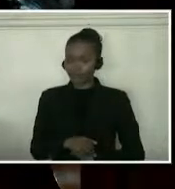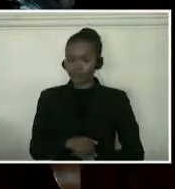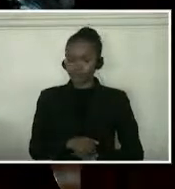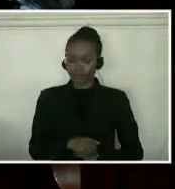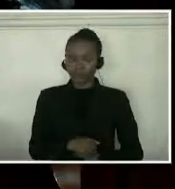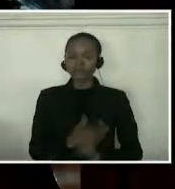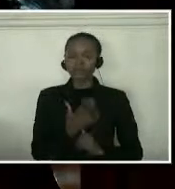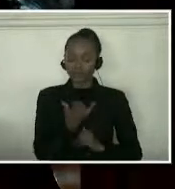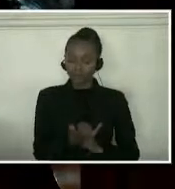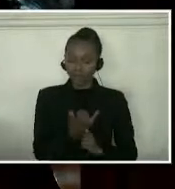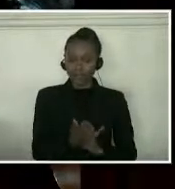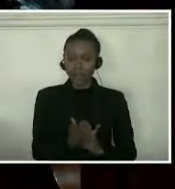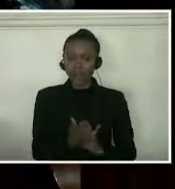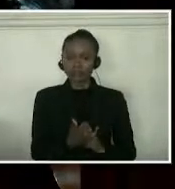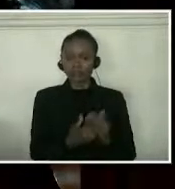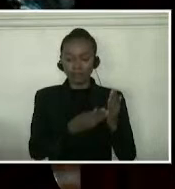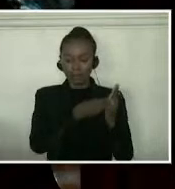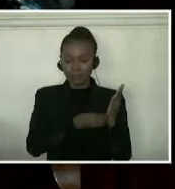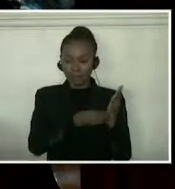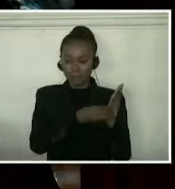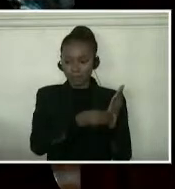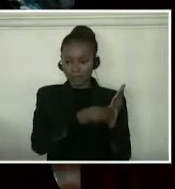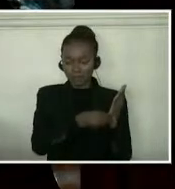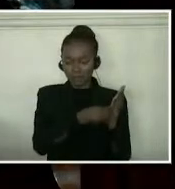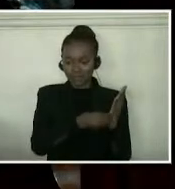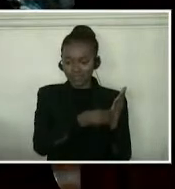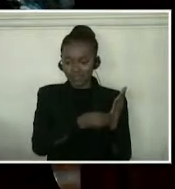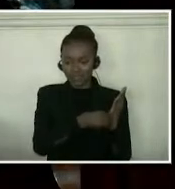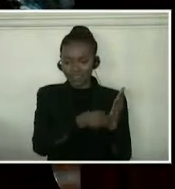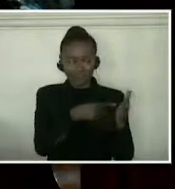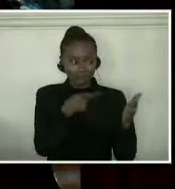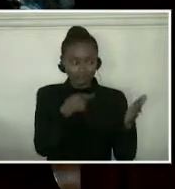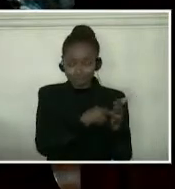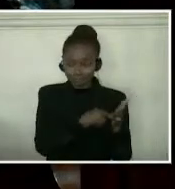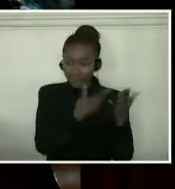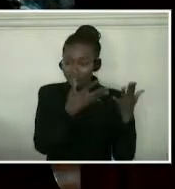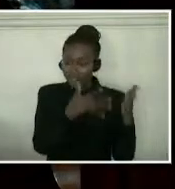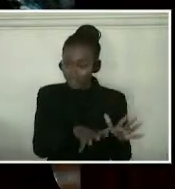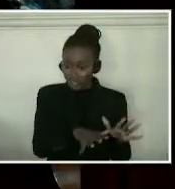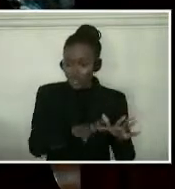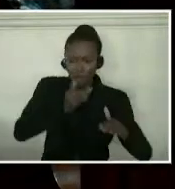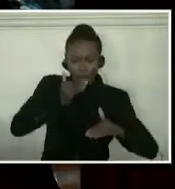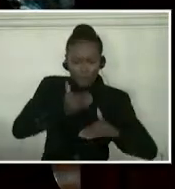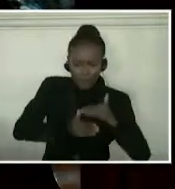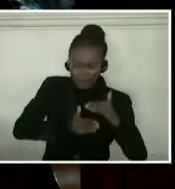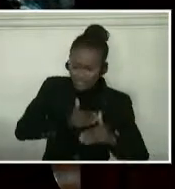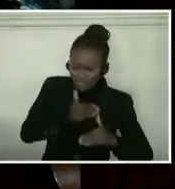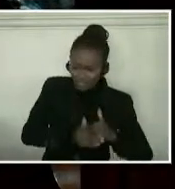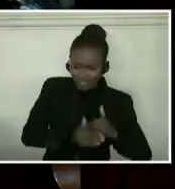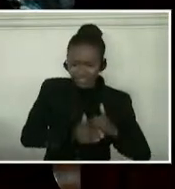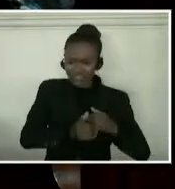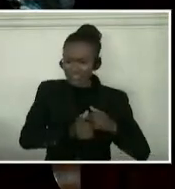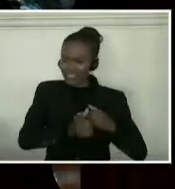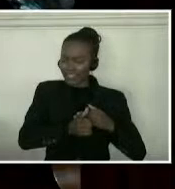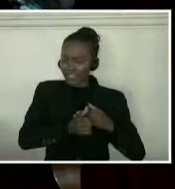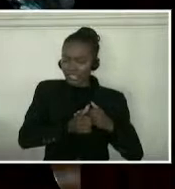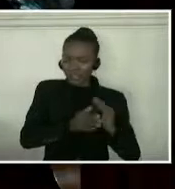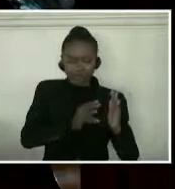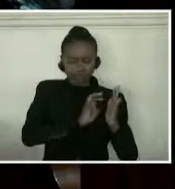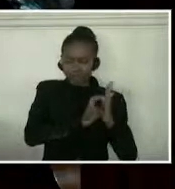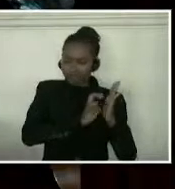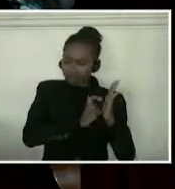that were procured all the processes also including the books all the procurement processes were